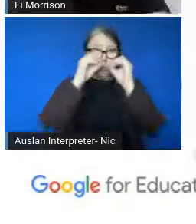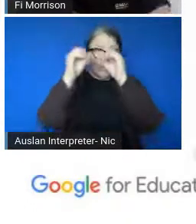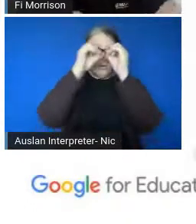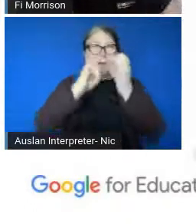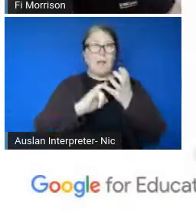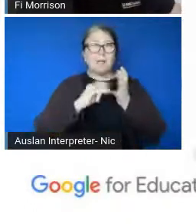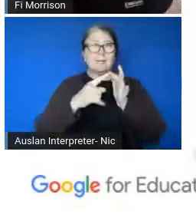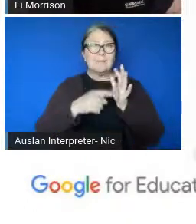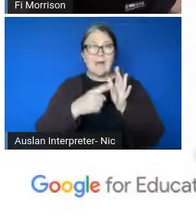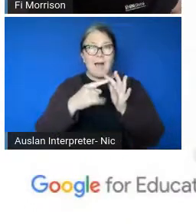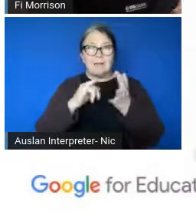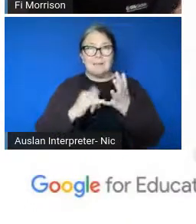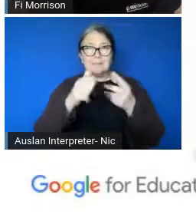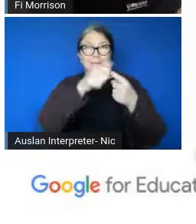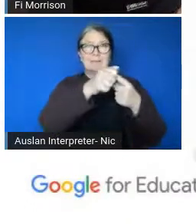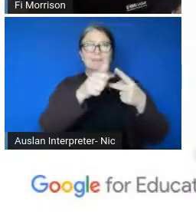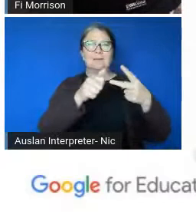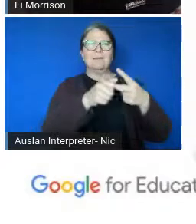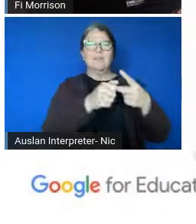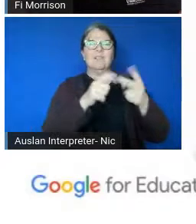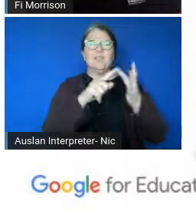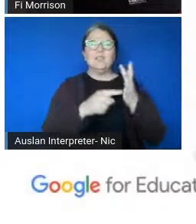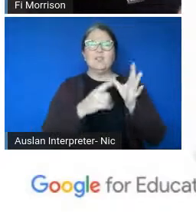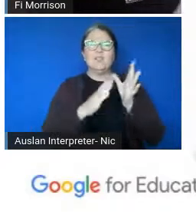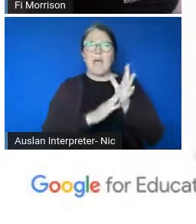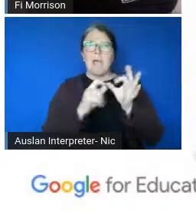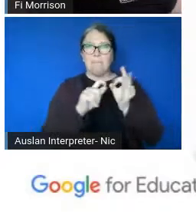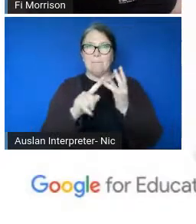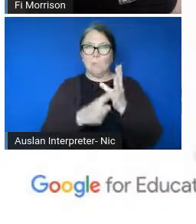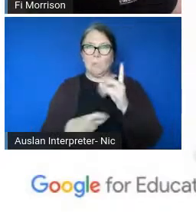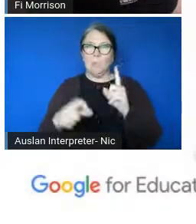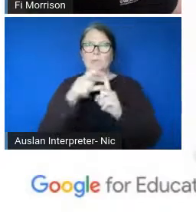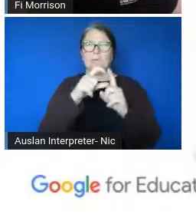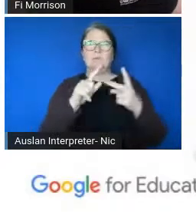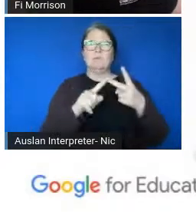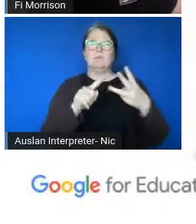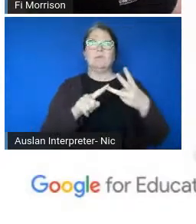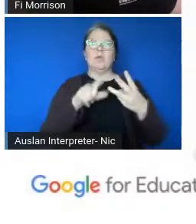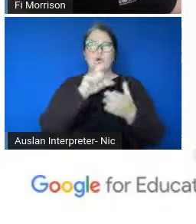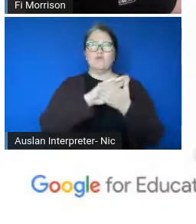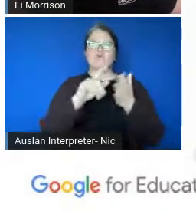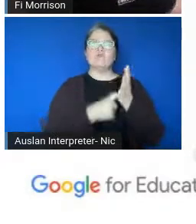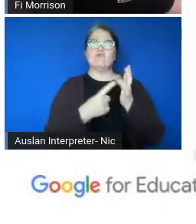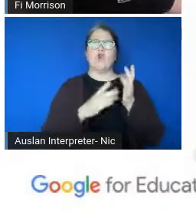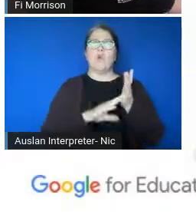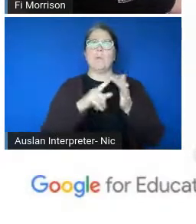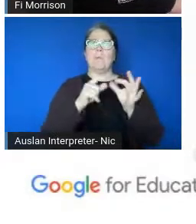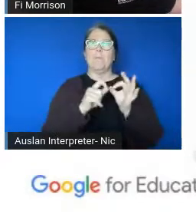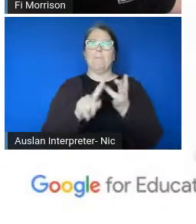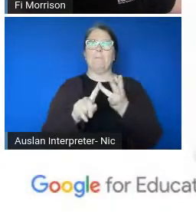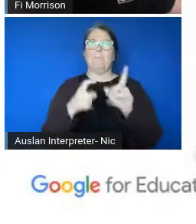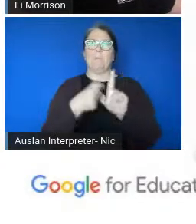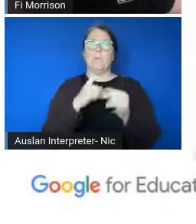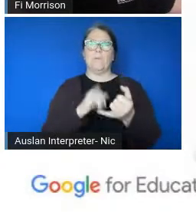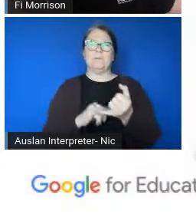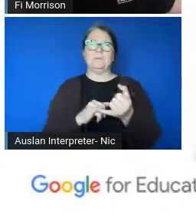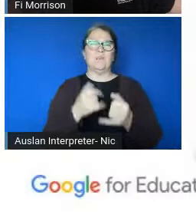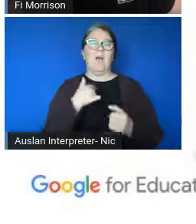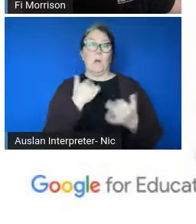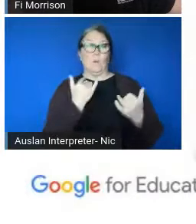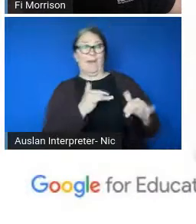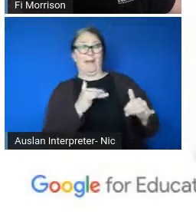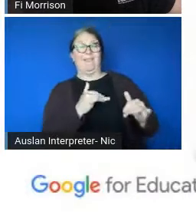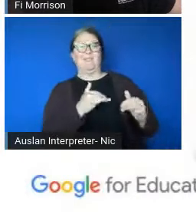really excited to leave Fee and Corey for the next 15 minutes or so to really share some of that